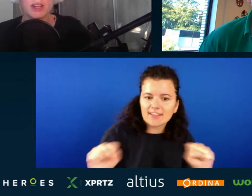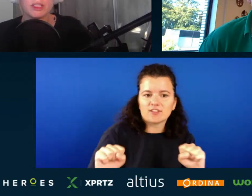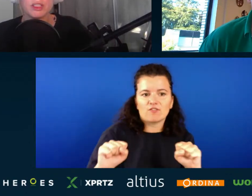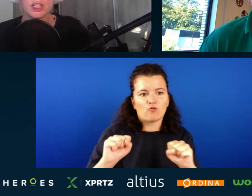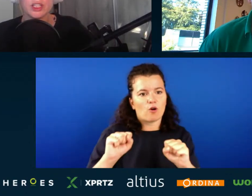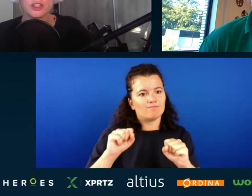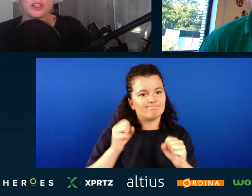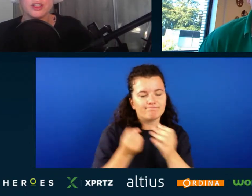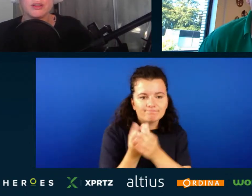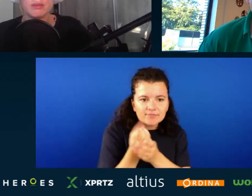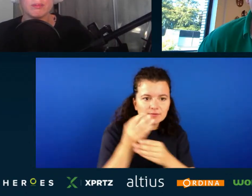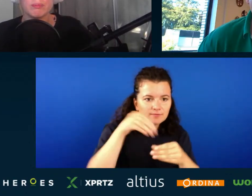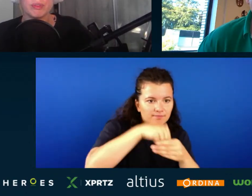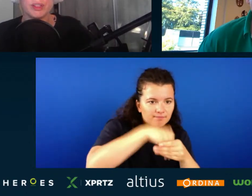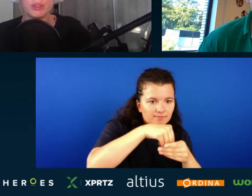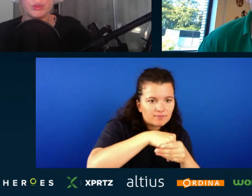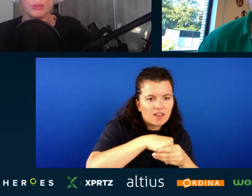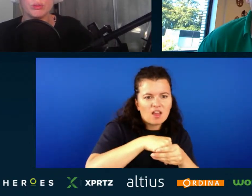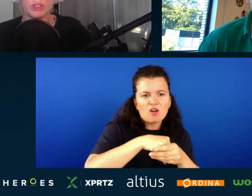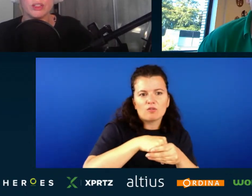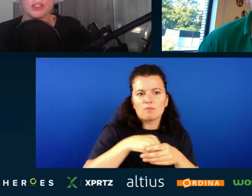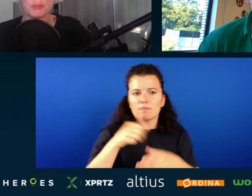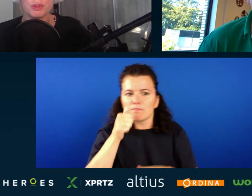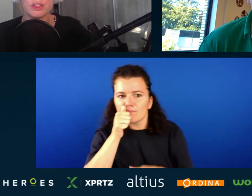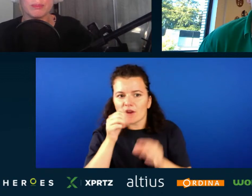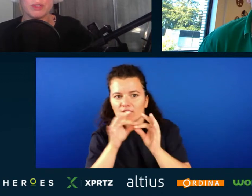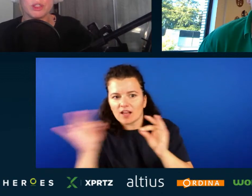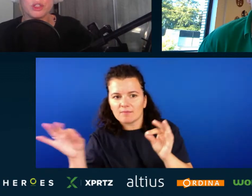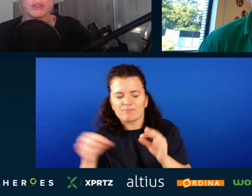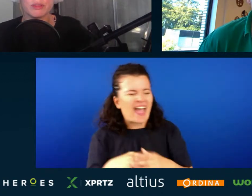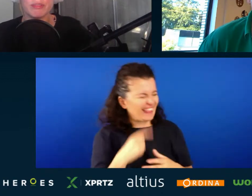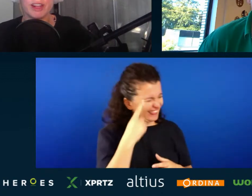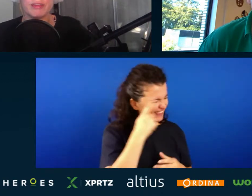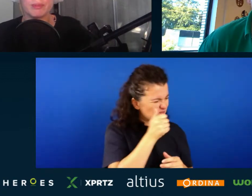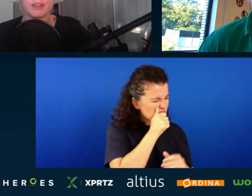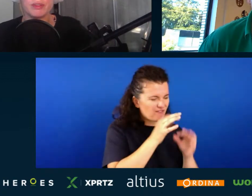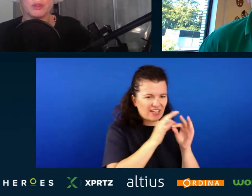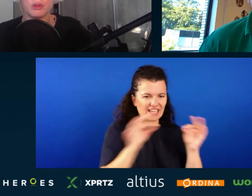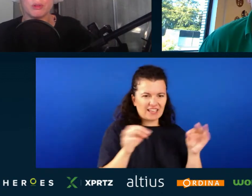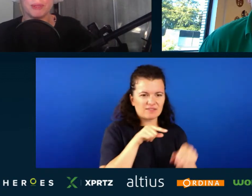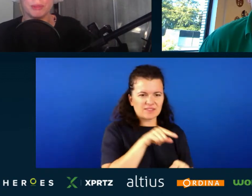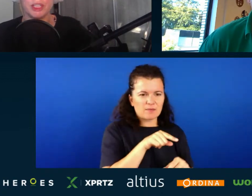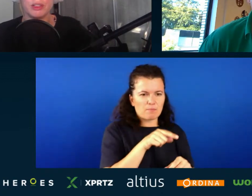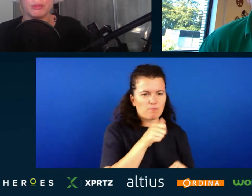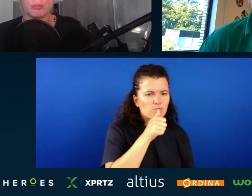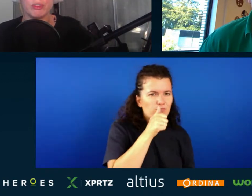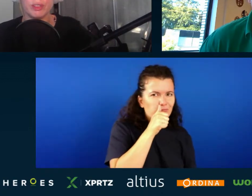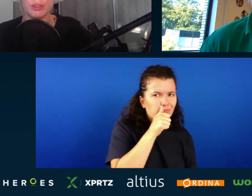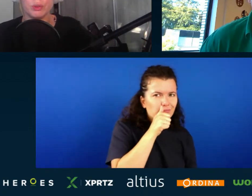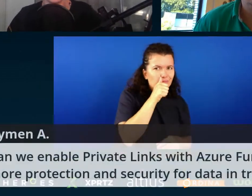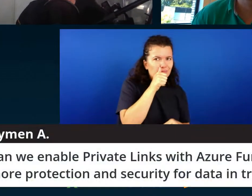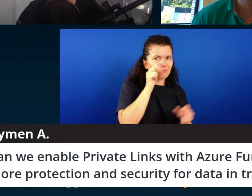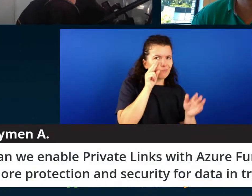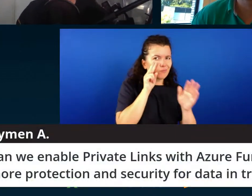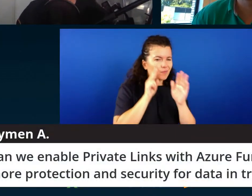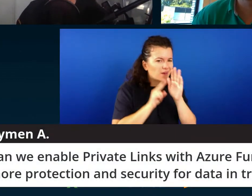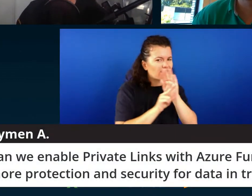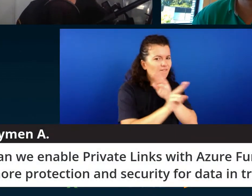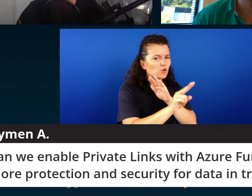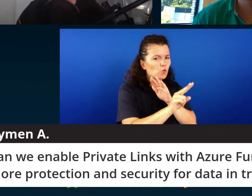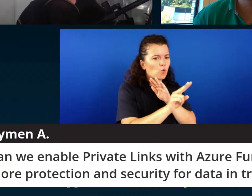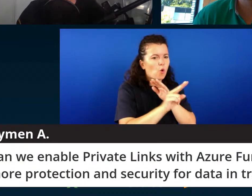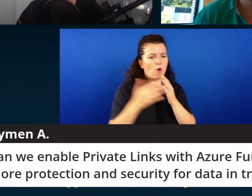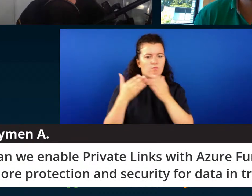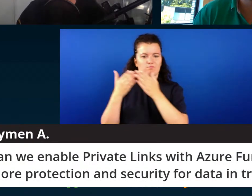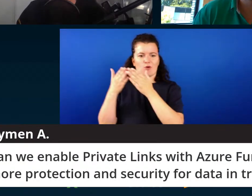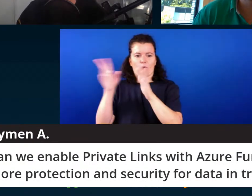think private link is in preview at this point. I'm not sure if it's private preview or public preview, but I will